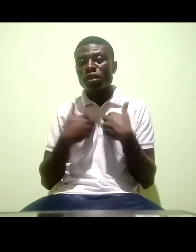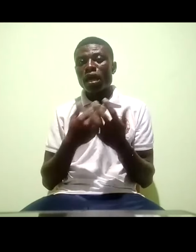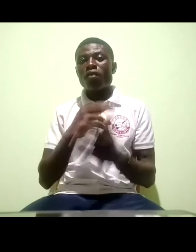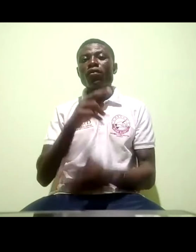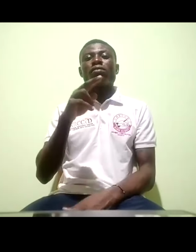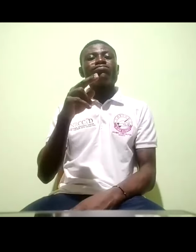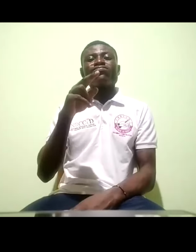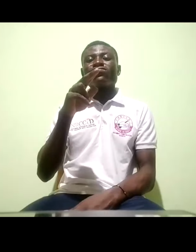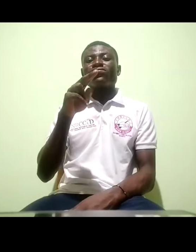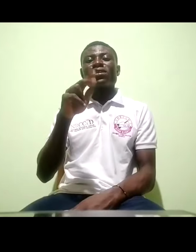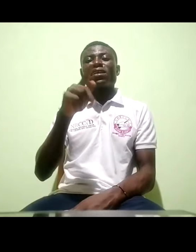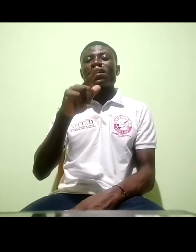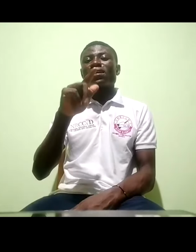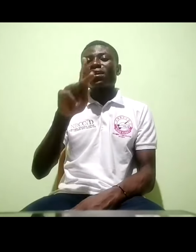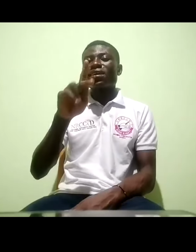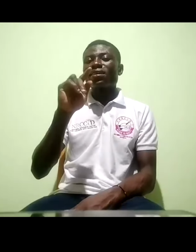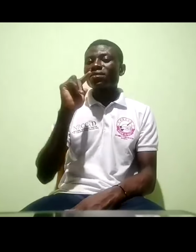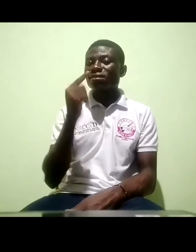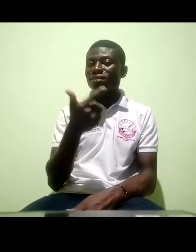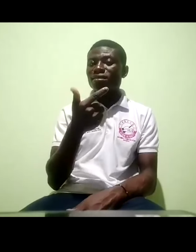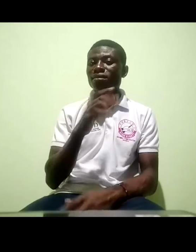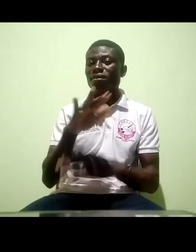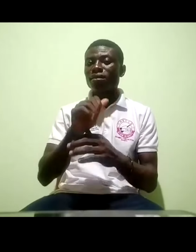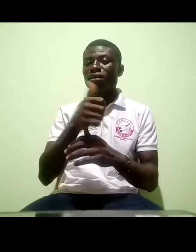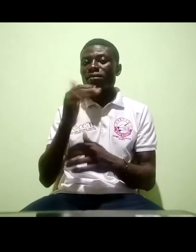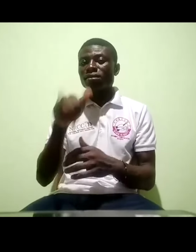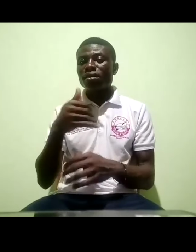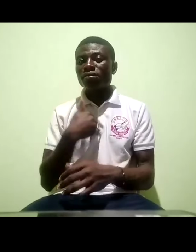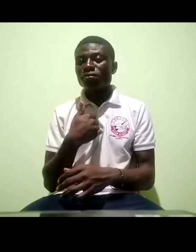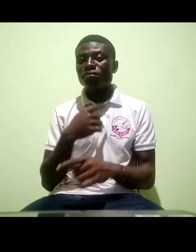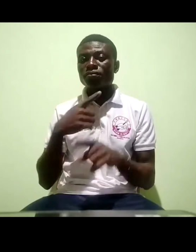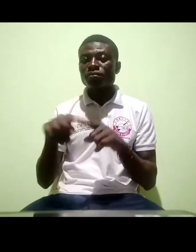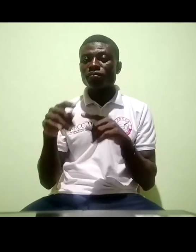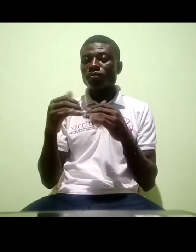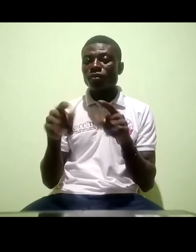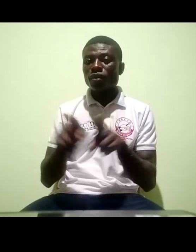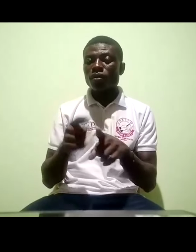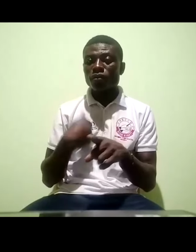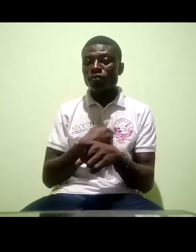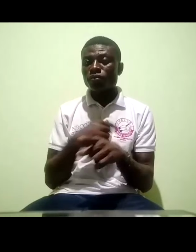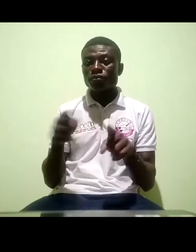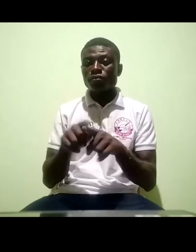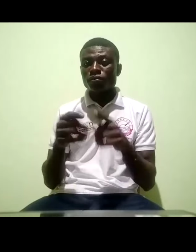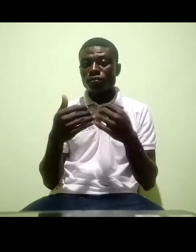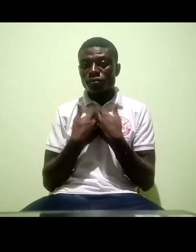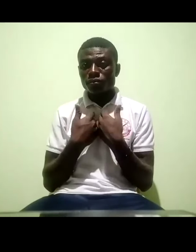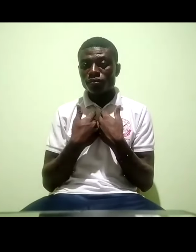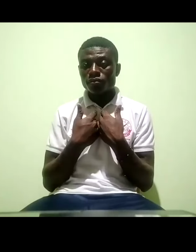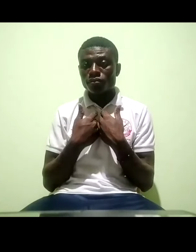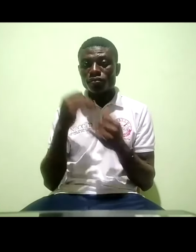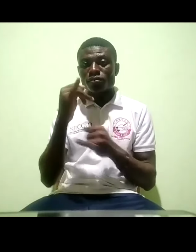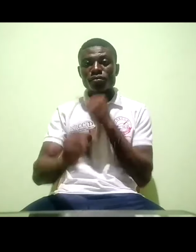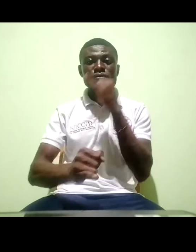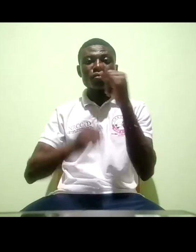the kindergarten, and Okay. other things. But then we also have the international